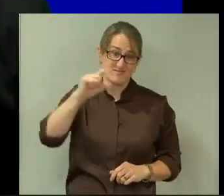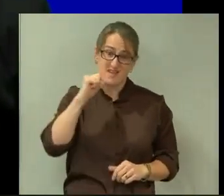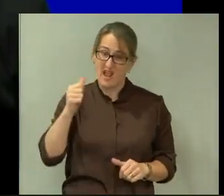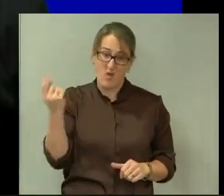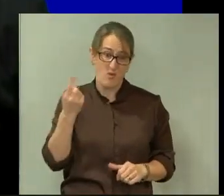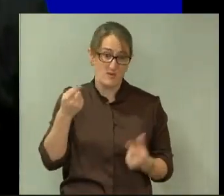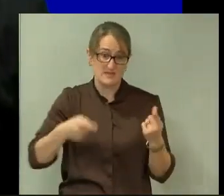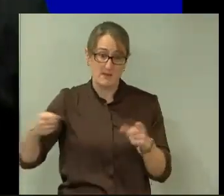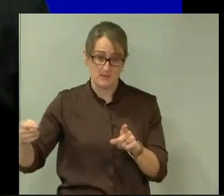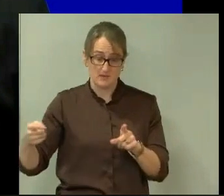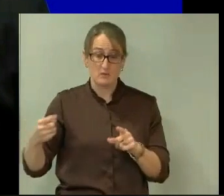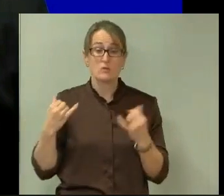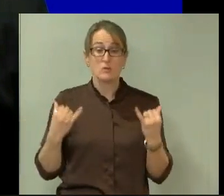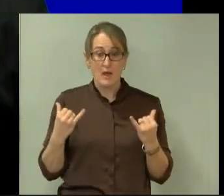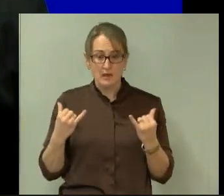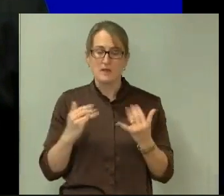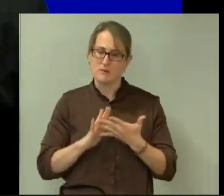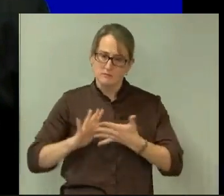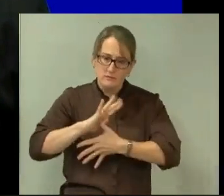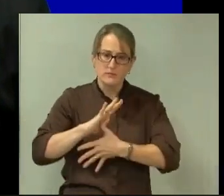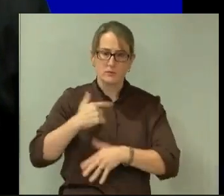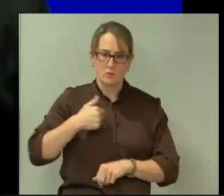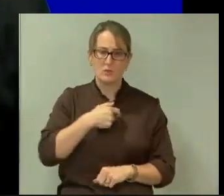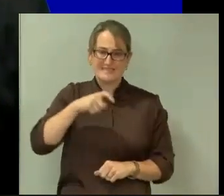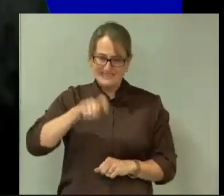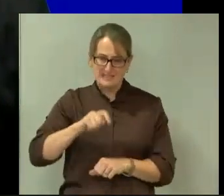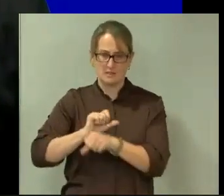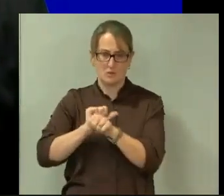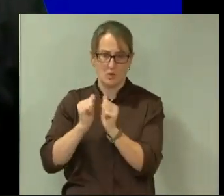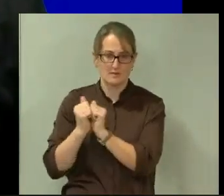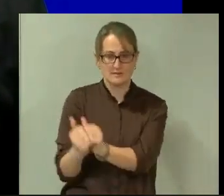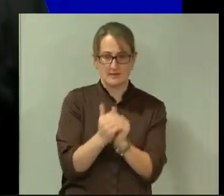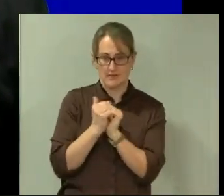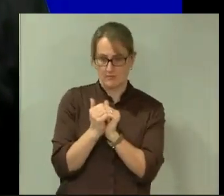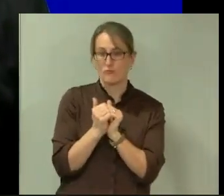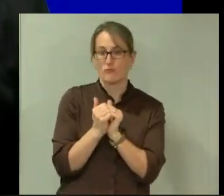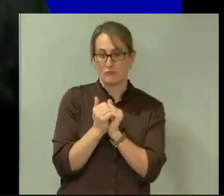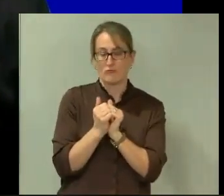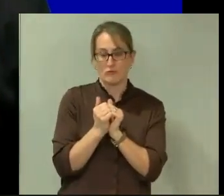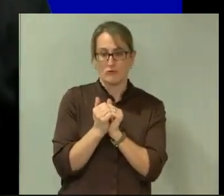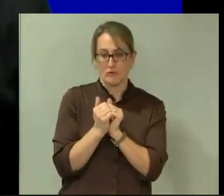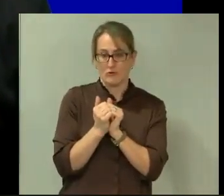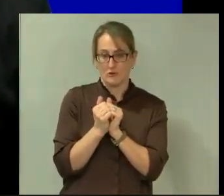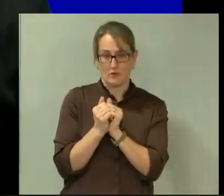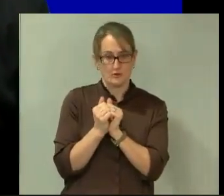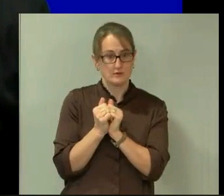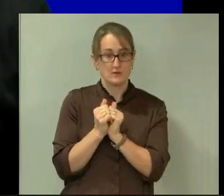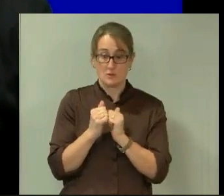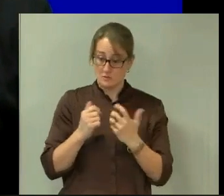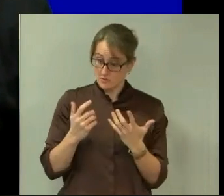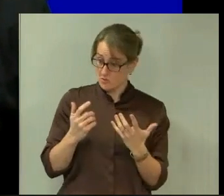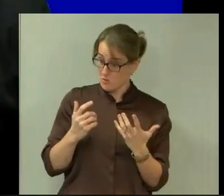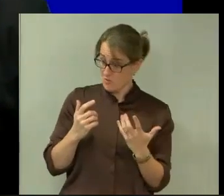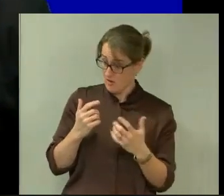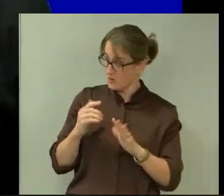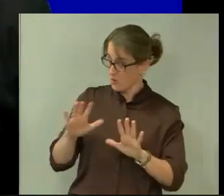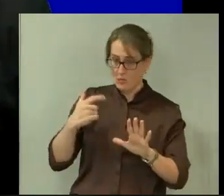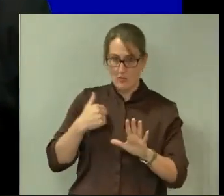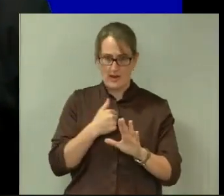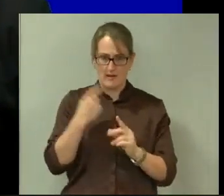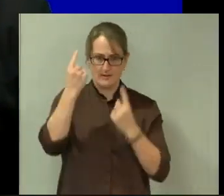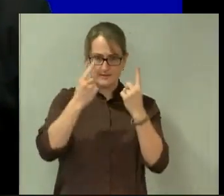to be able to work together at this time to make sure that we are all doing what we need to do to